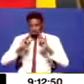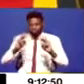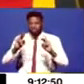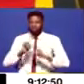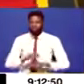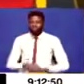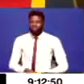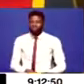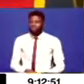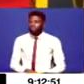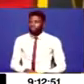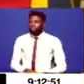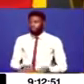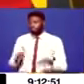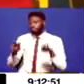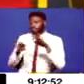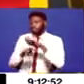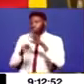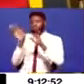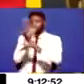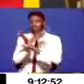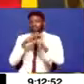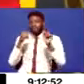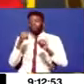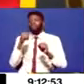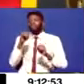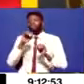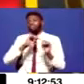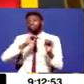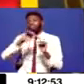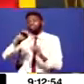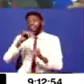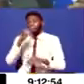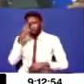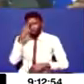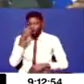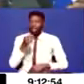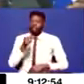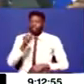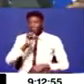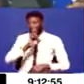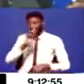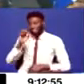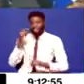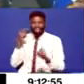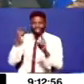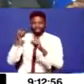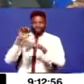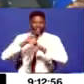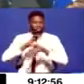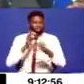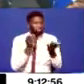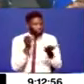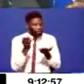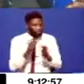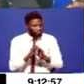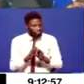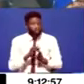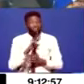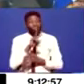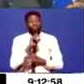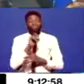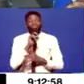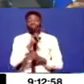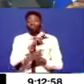The deputy president was in Kajiado East, Kajiado County for a church service. Here, the issue of 2022 election